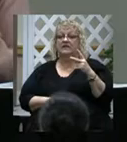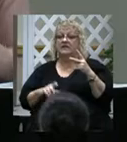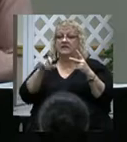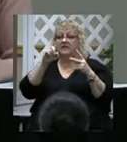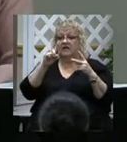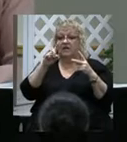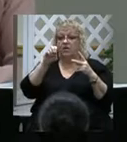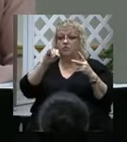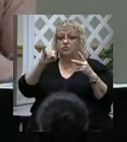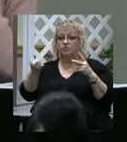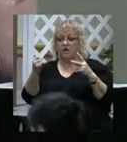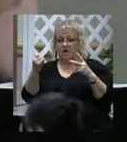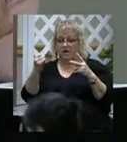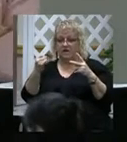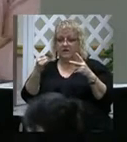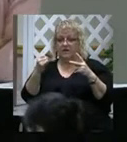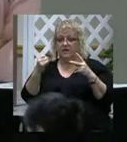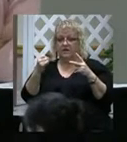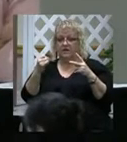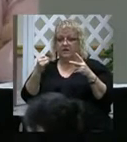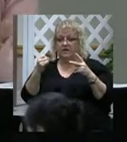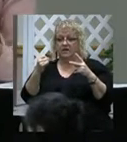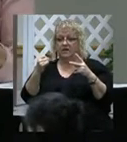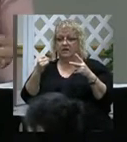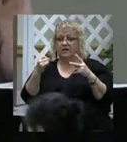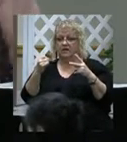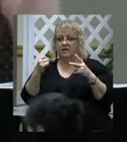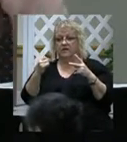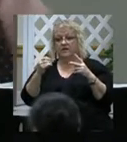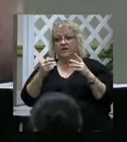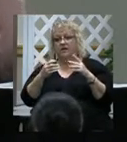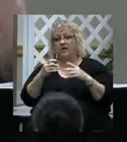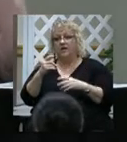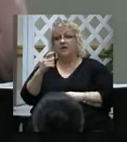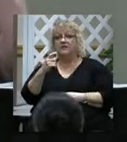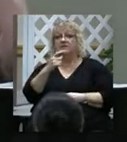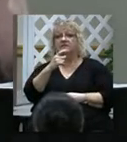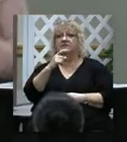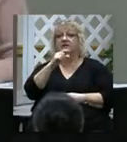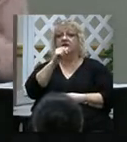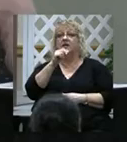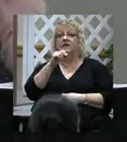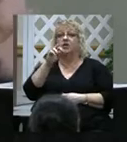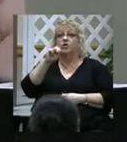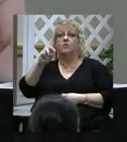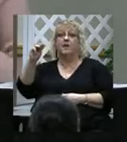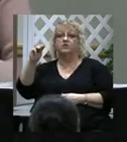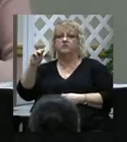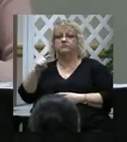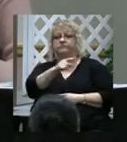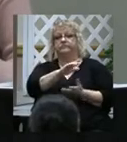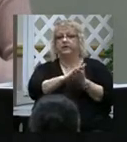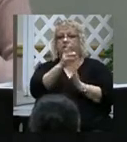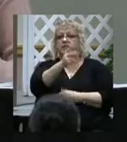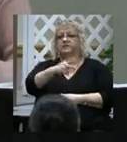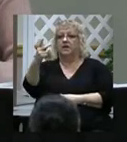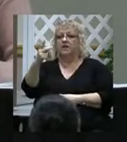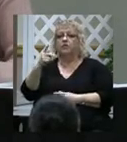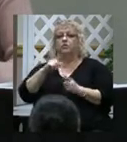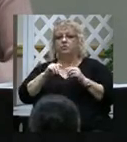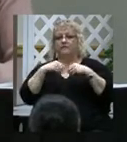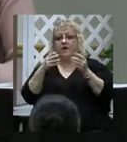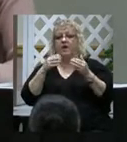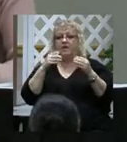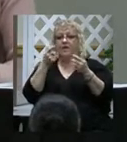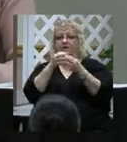Department of Justice actually ranked New Mexico as the number 2 state in terms of providing language access services